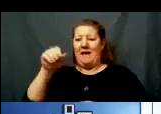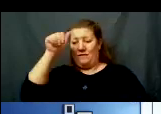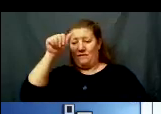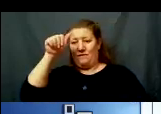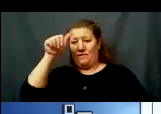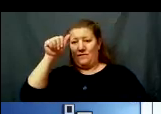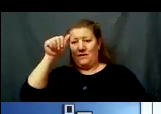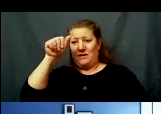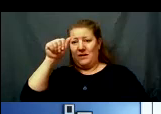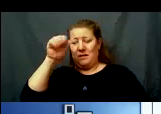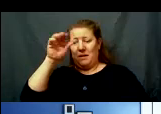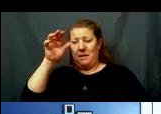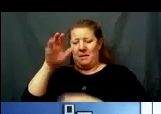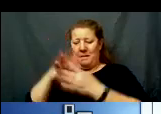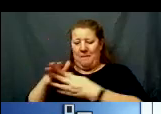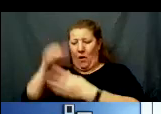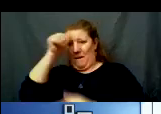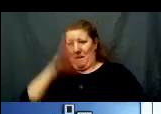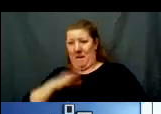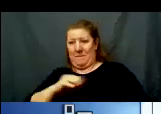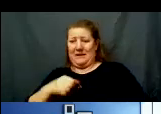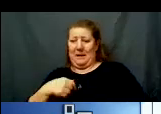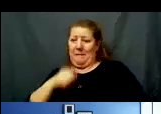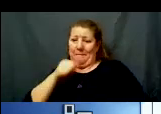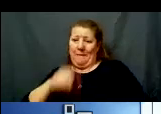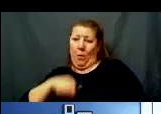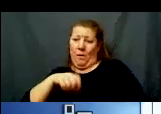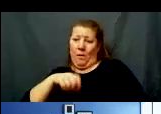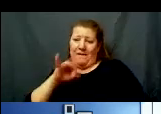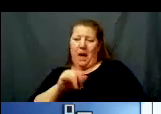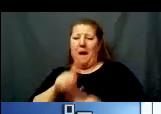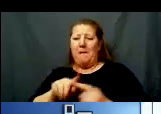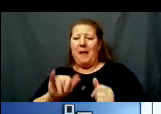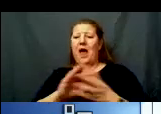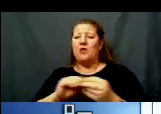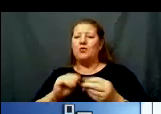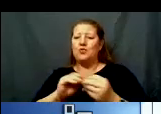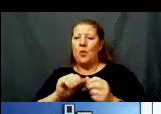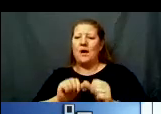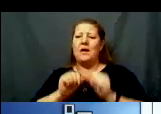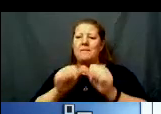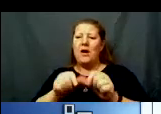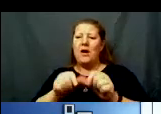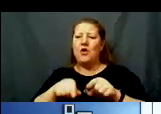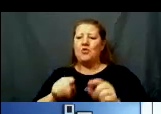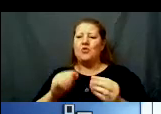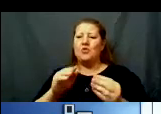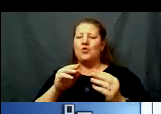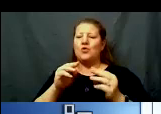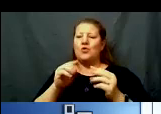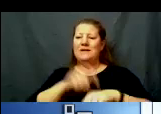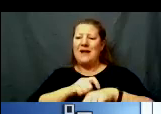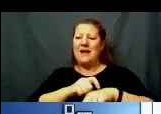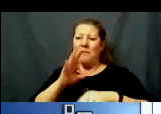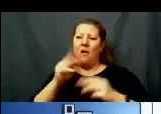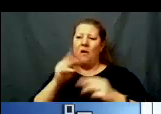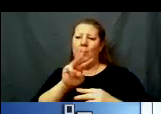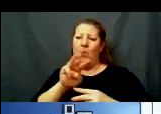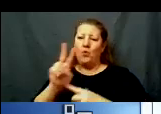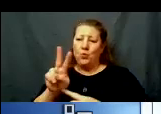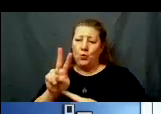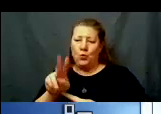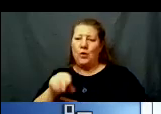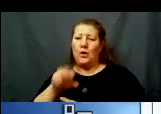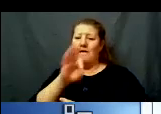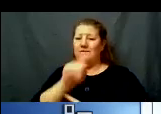proud of that. This story continues though. In the time of World War II, Fort Sill was also the site of